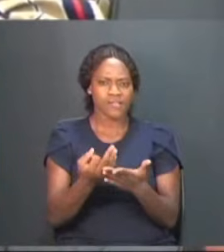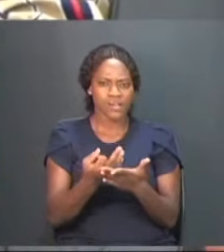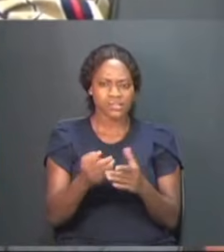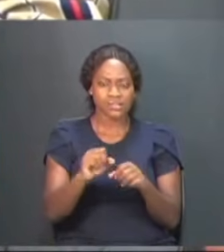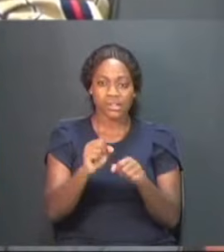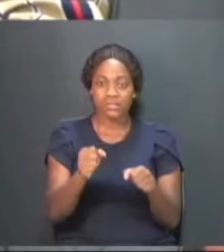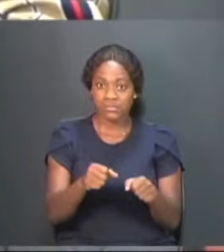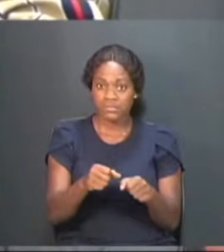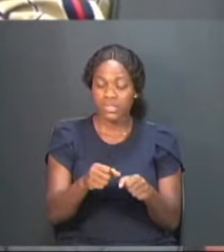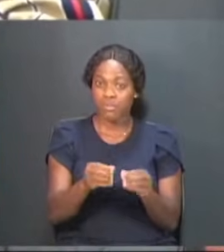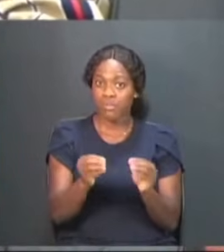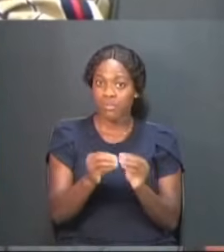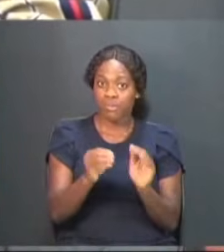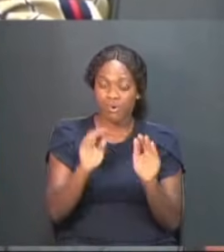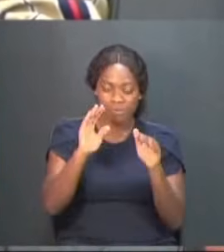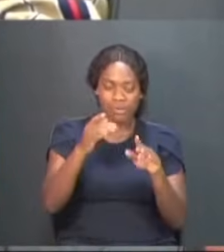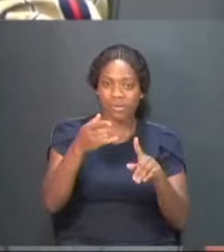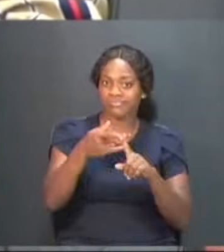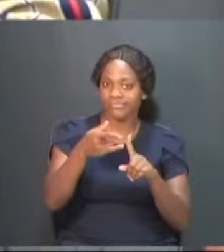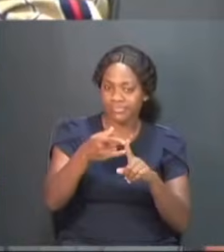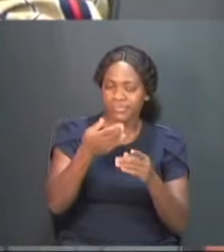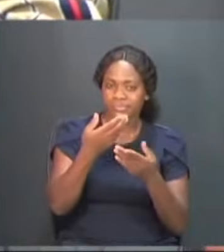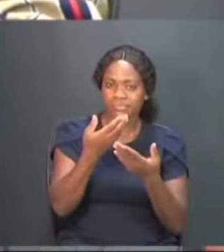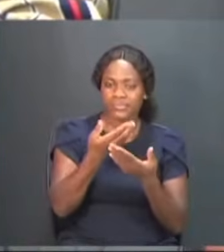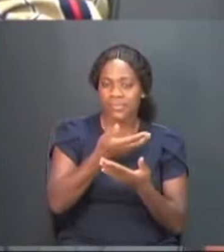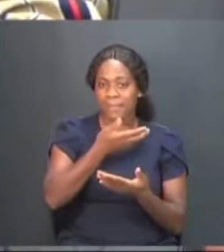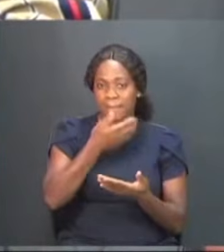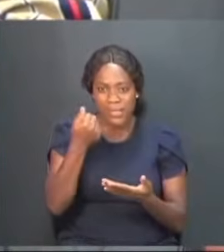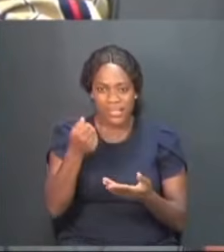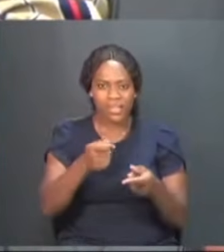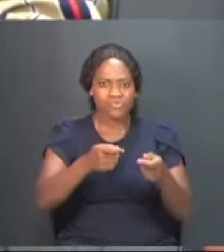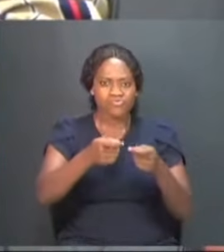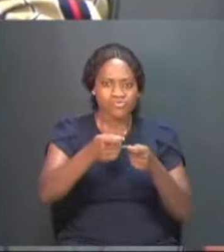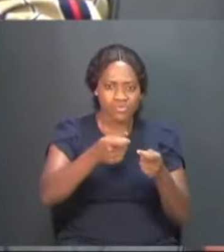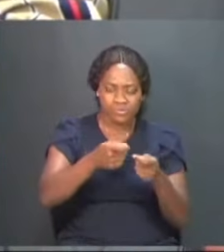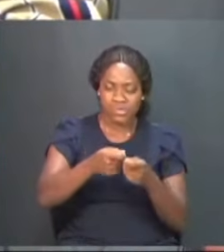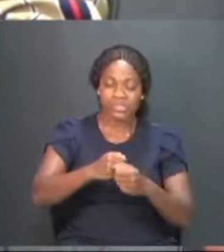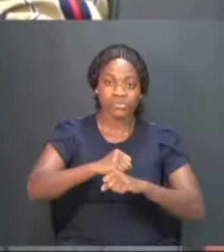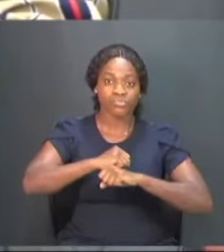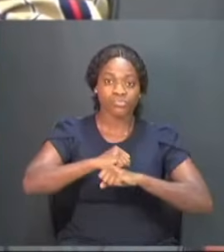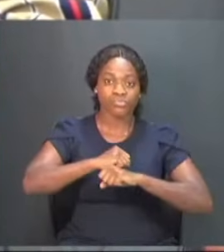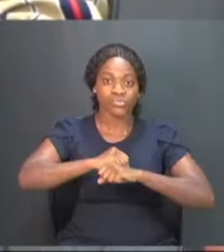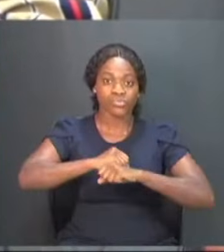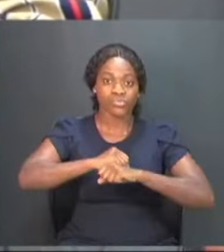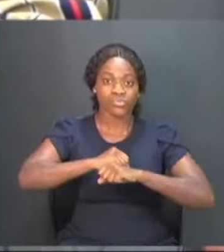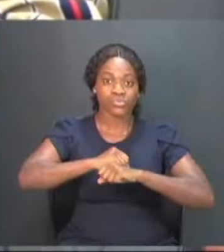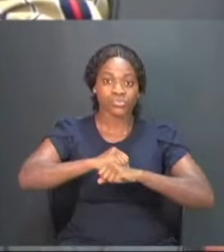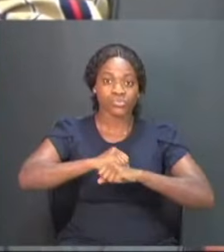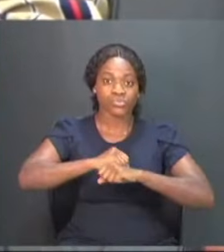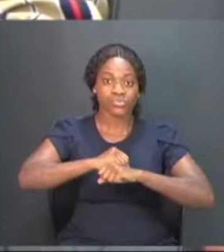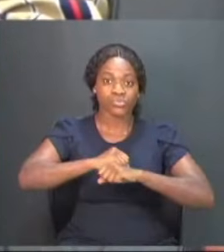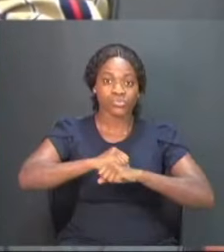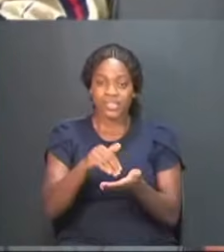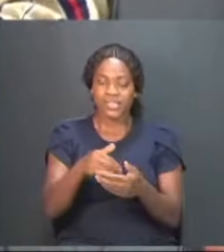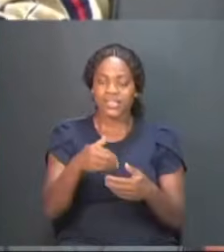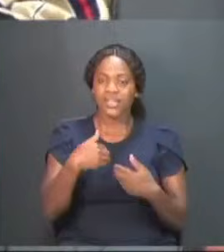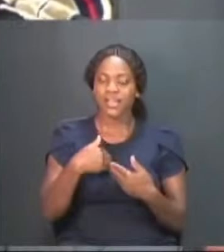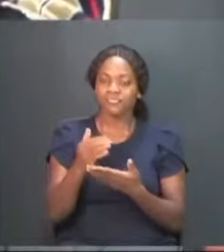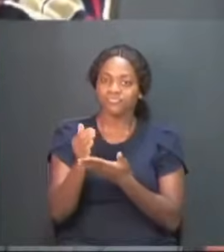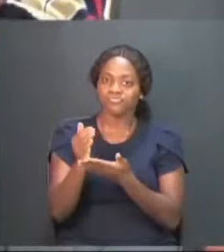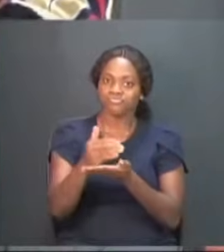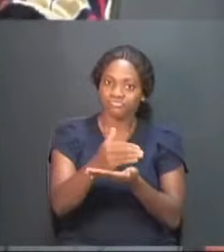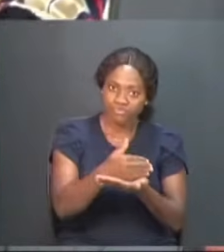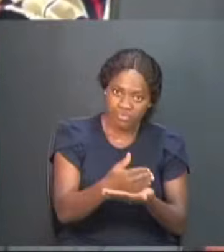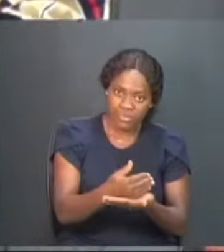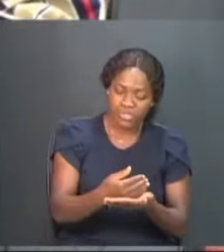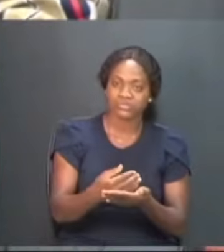is important that we regulate it to protect users and also to generate revenue to